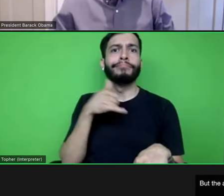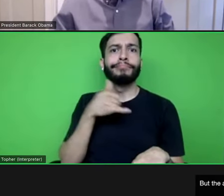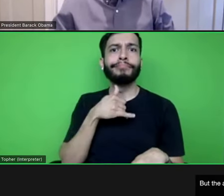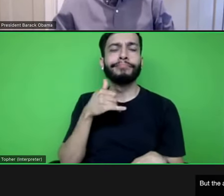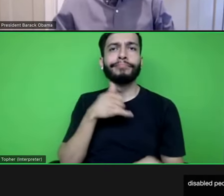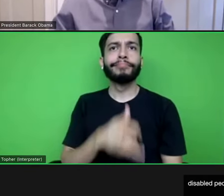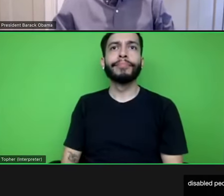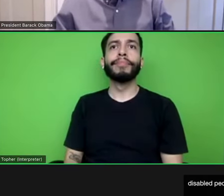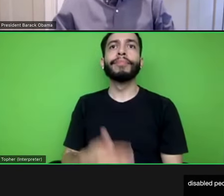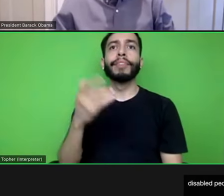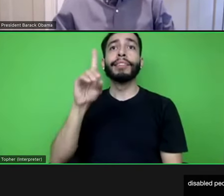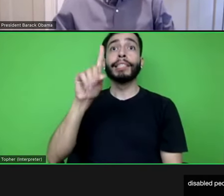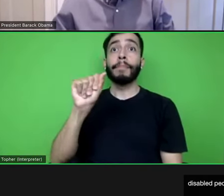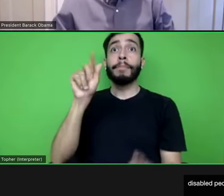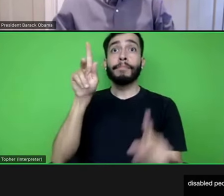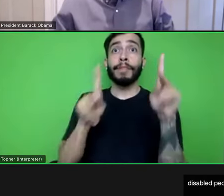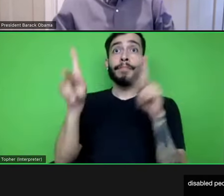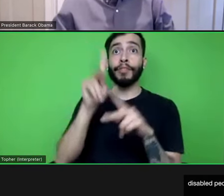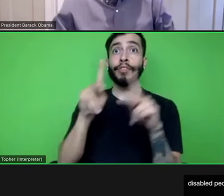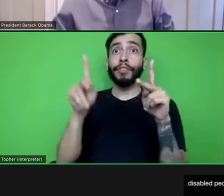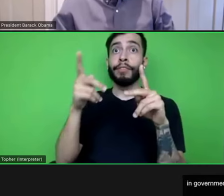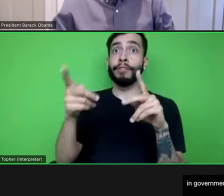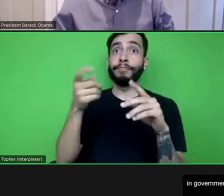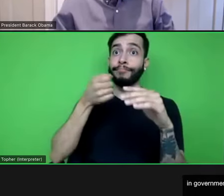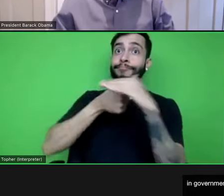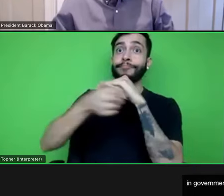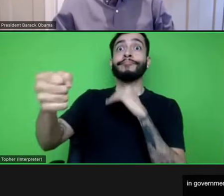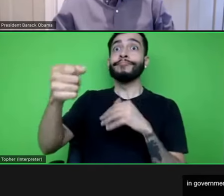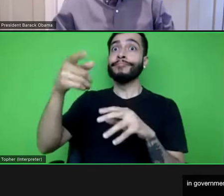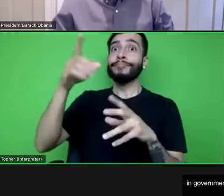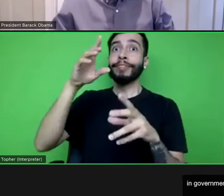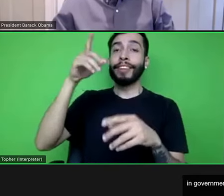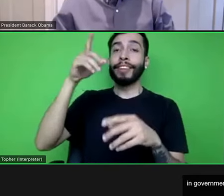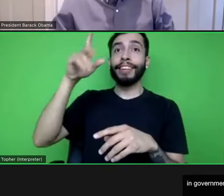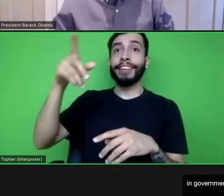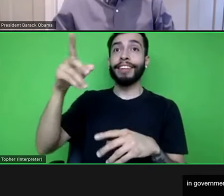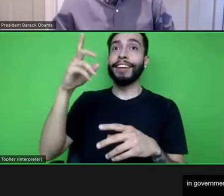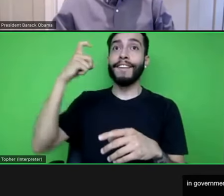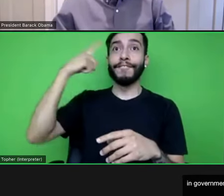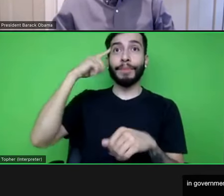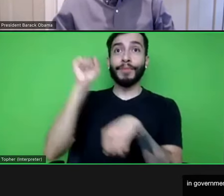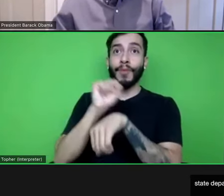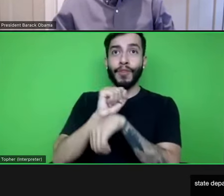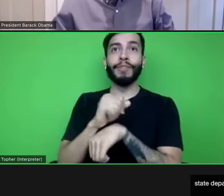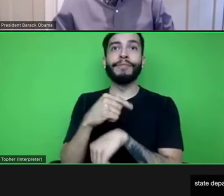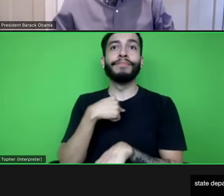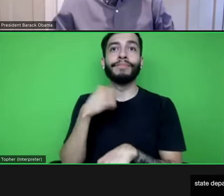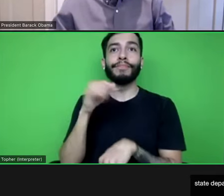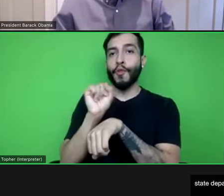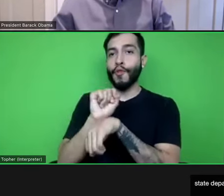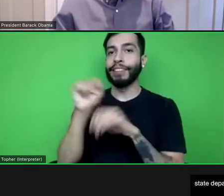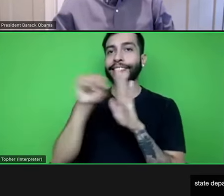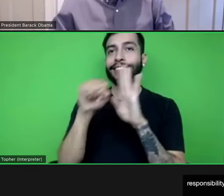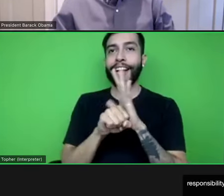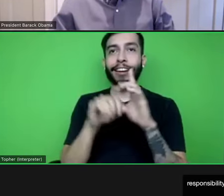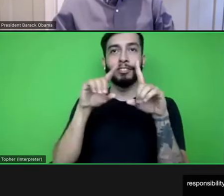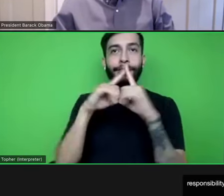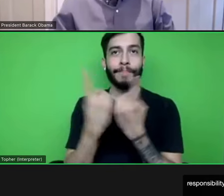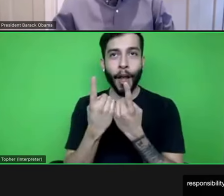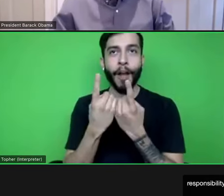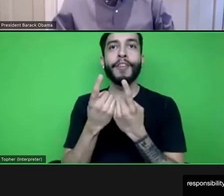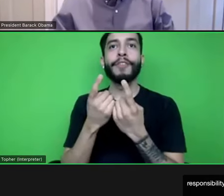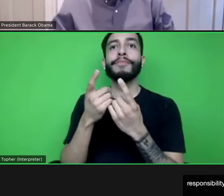the State Department, and our responsibility when I was there with Secretary Clinton and Kerry, one of our main areas of